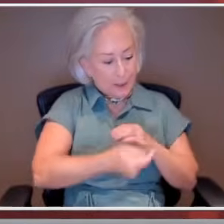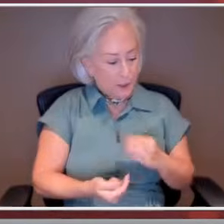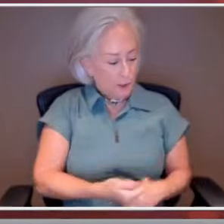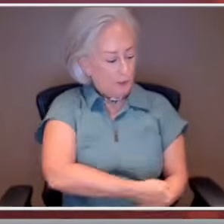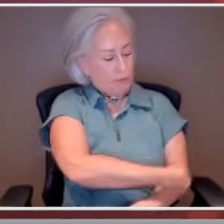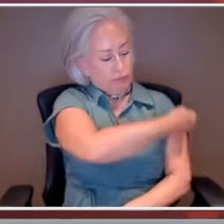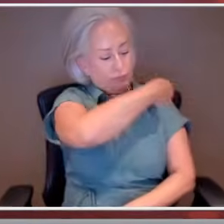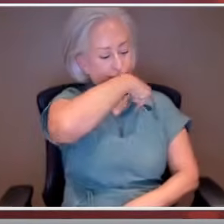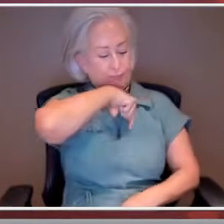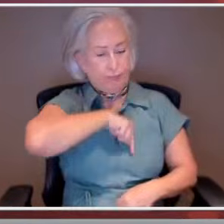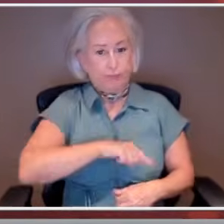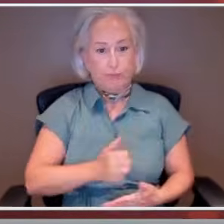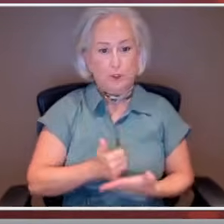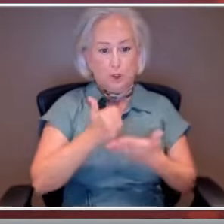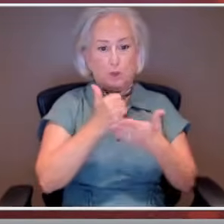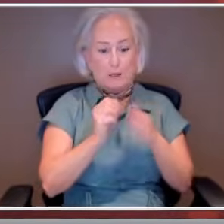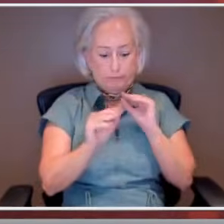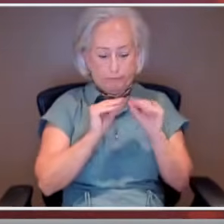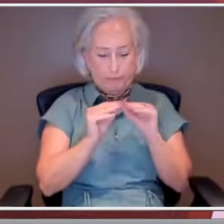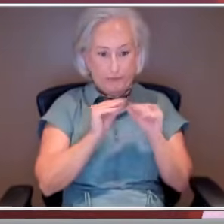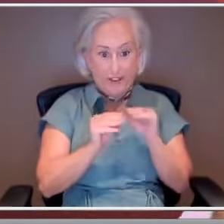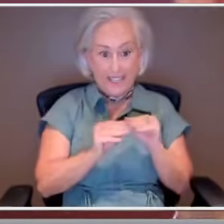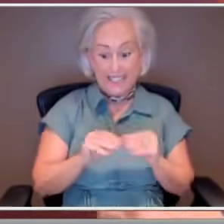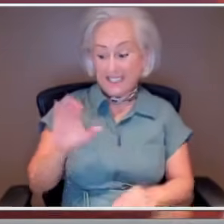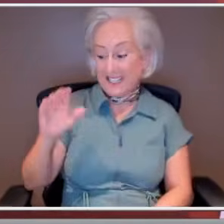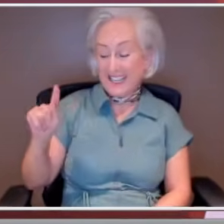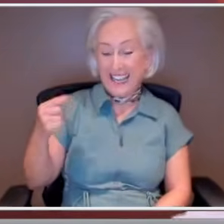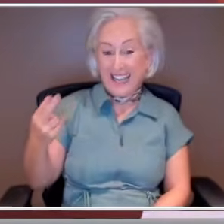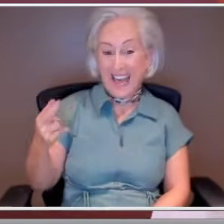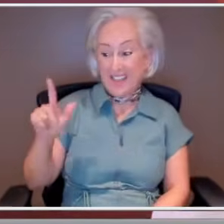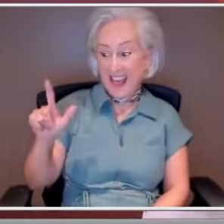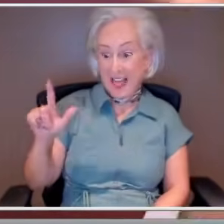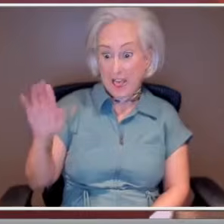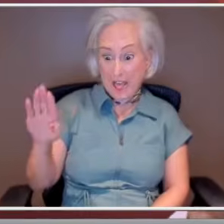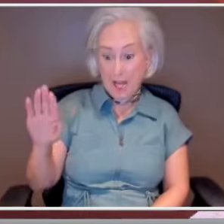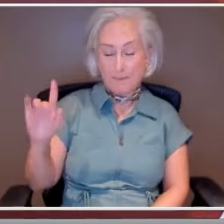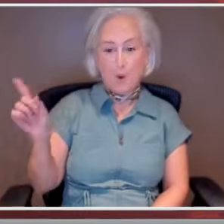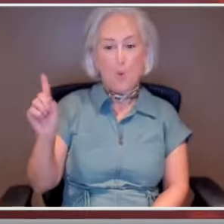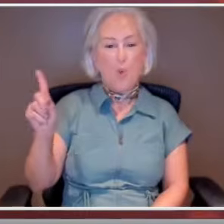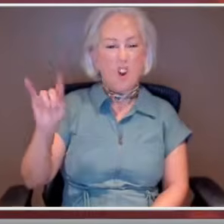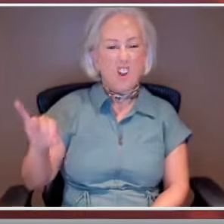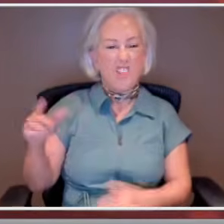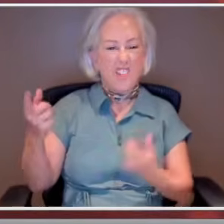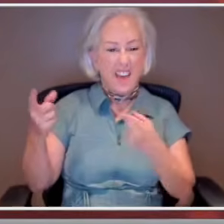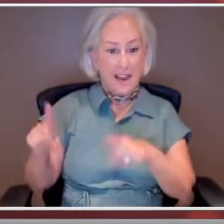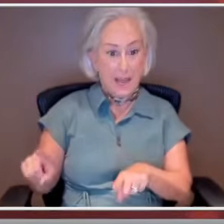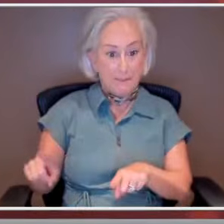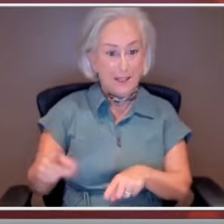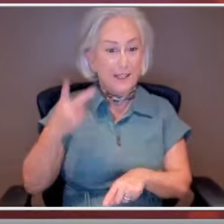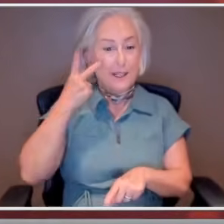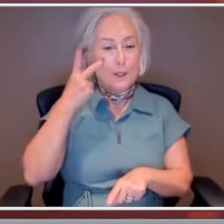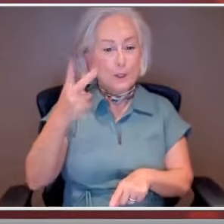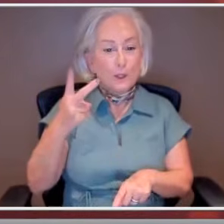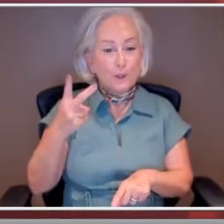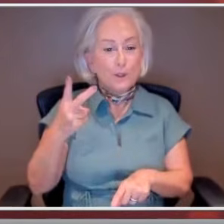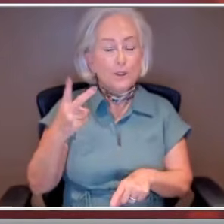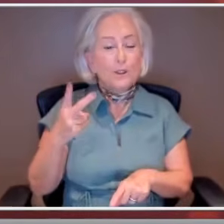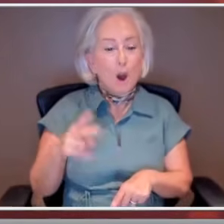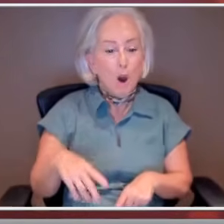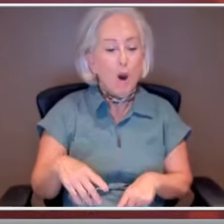sophisticated equipment in order to make that happen. You need big x-ray equipment and those big screens that you saw. You need a